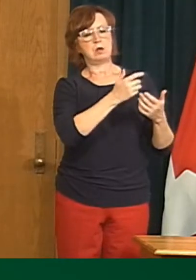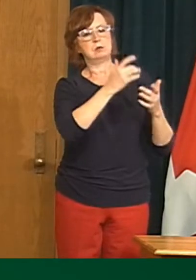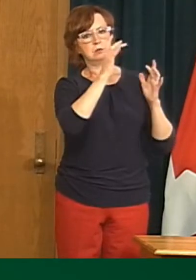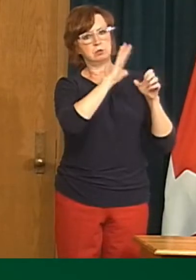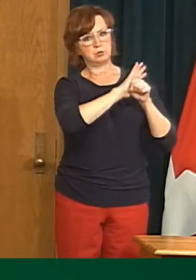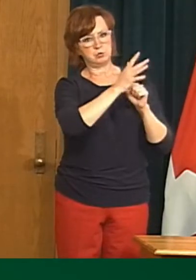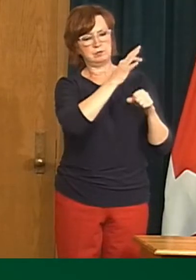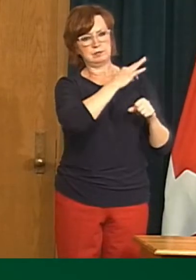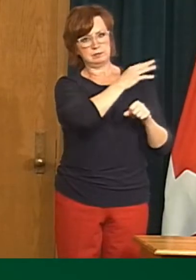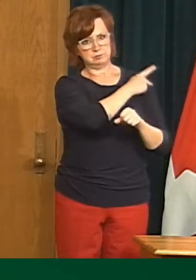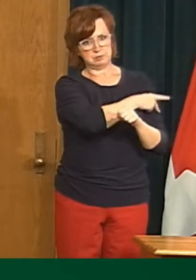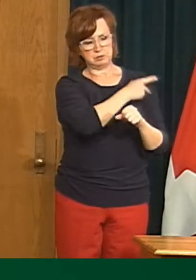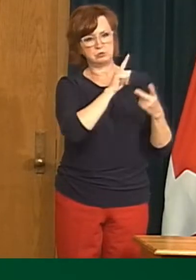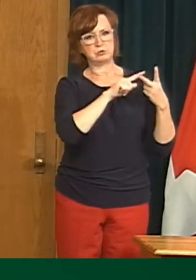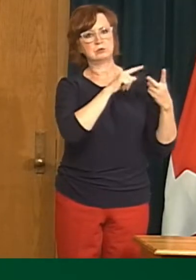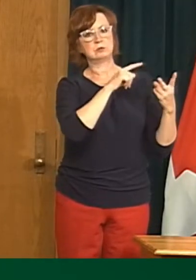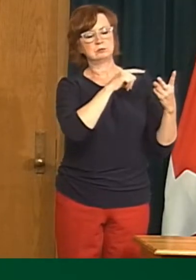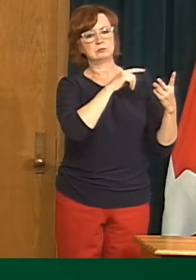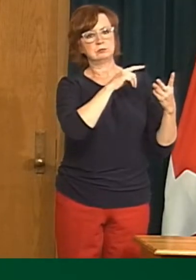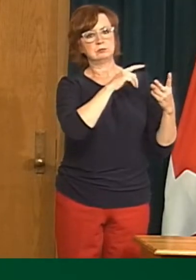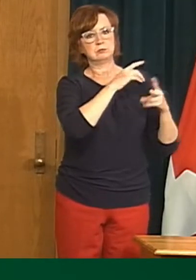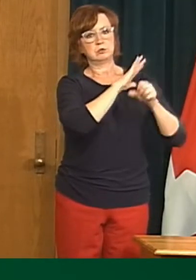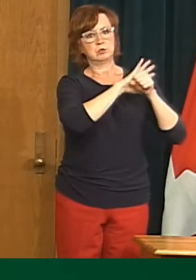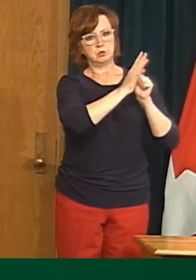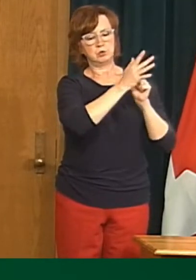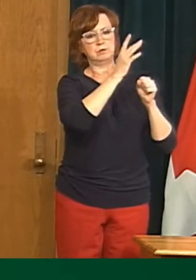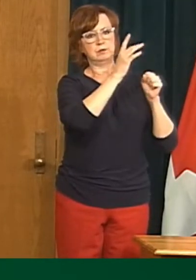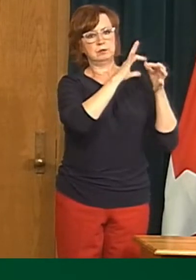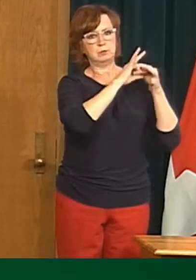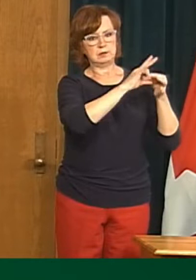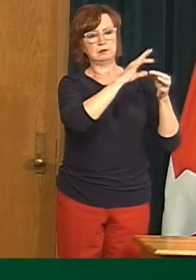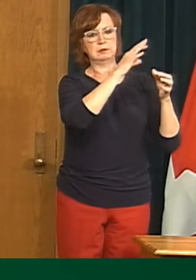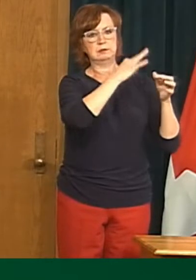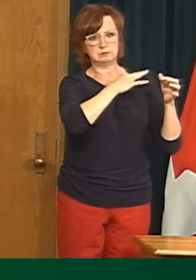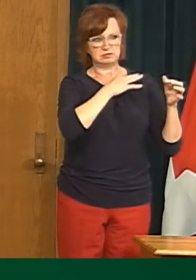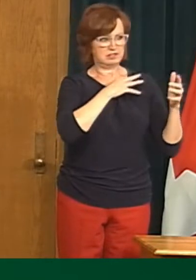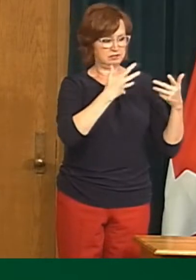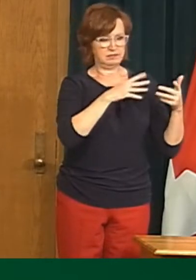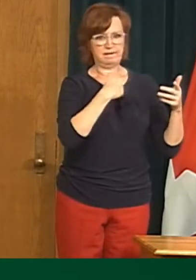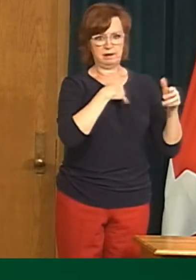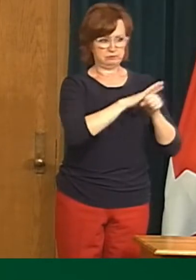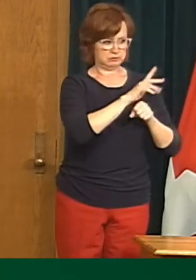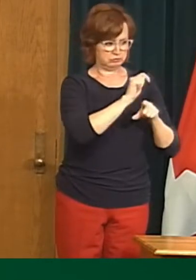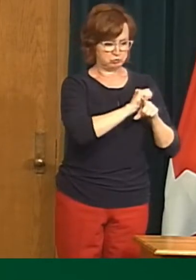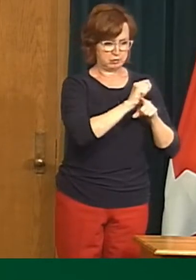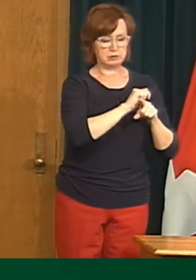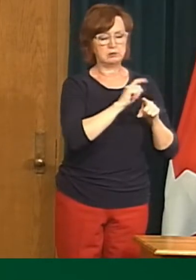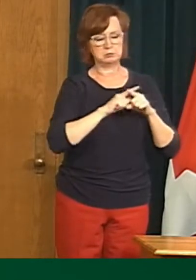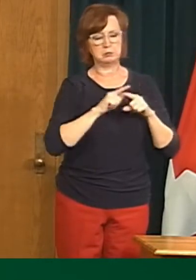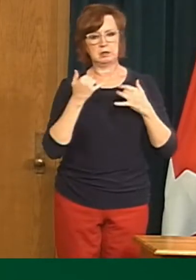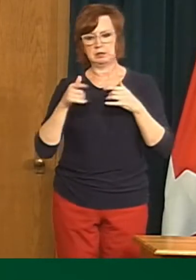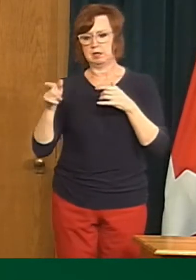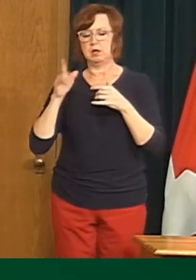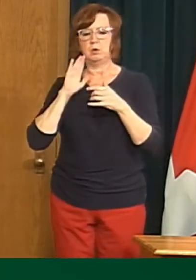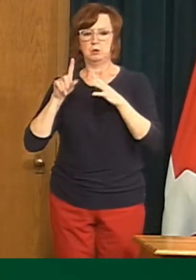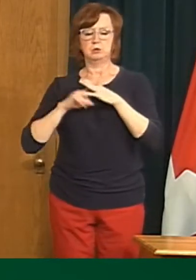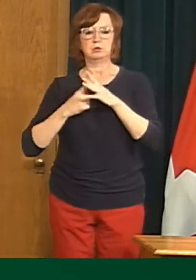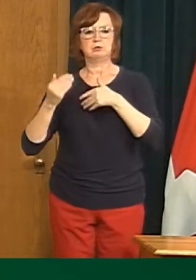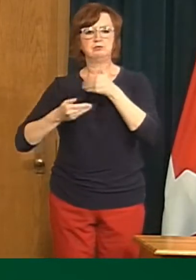services be withdrawn, and that, as the Minister and Premier have already said, will occur over the next 4 to 6 weeks, starting with the Dakota